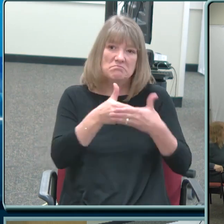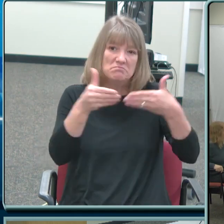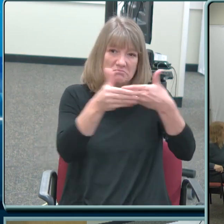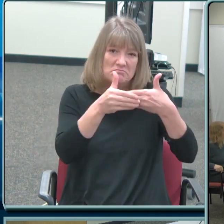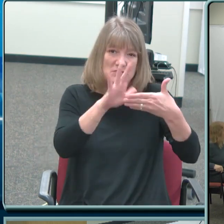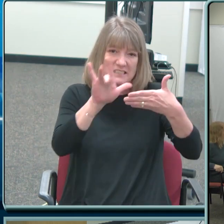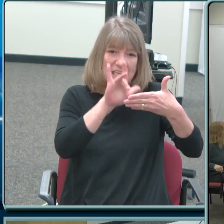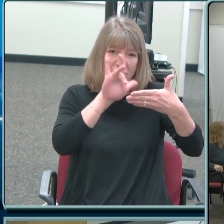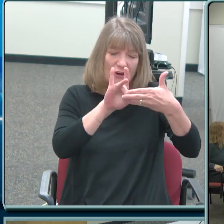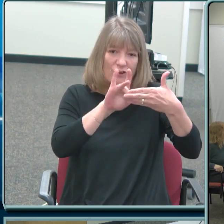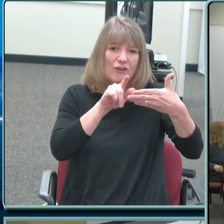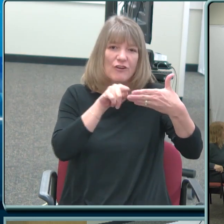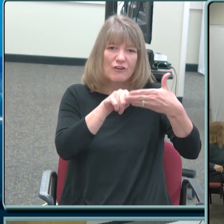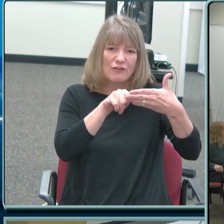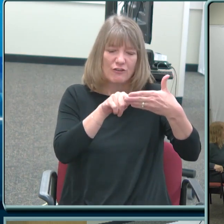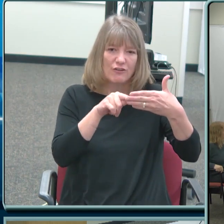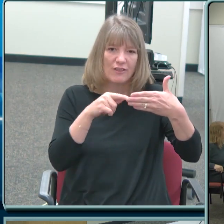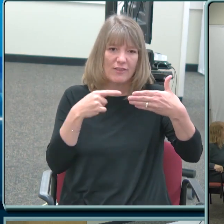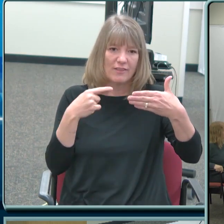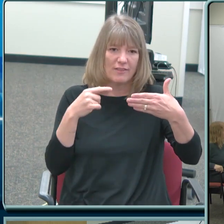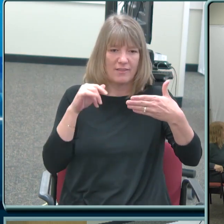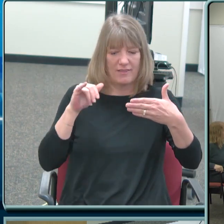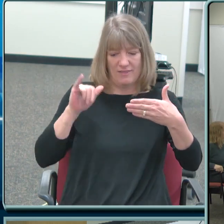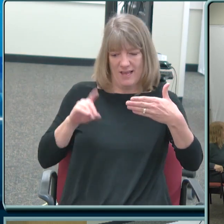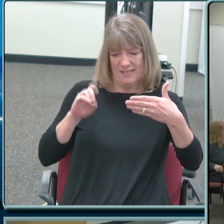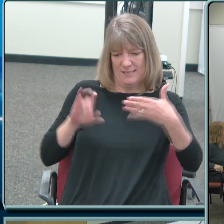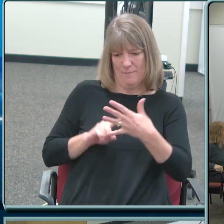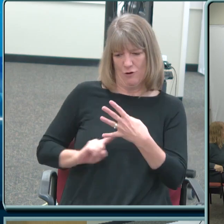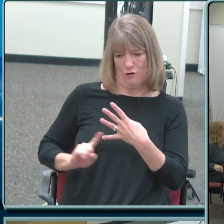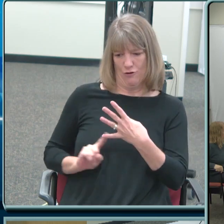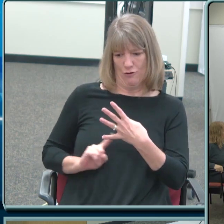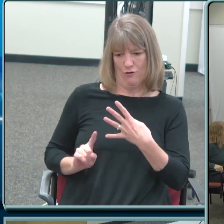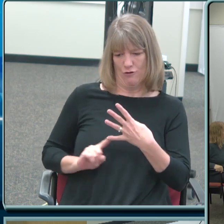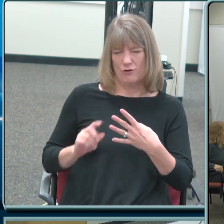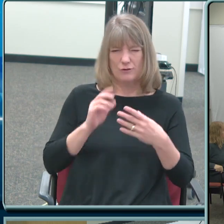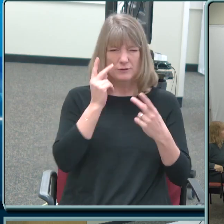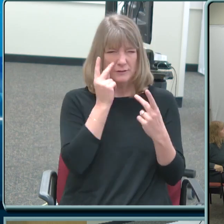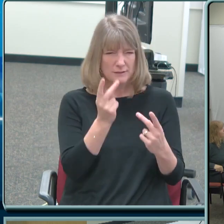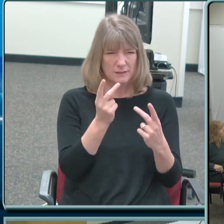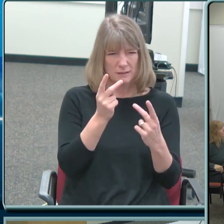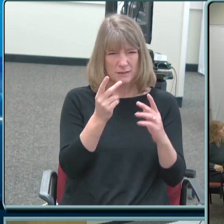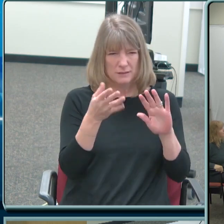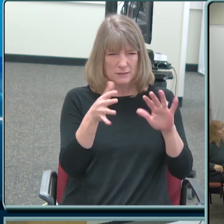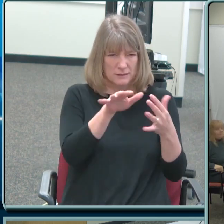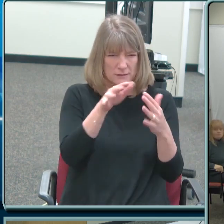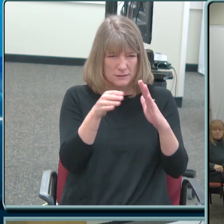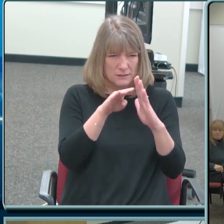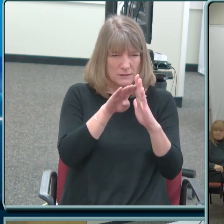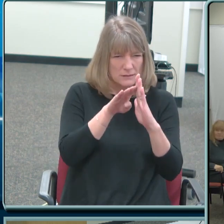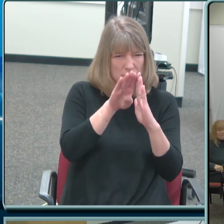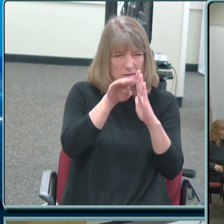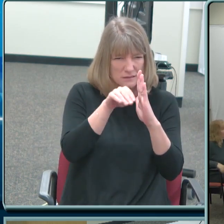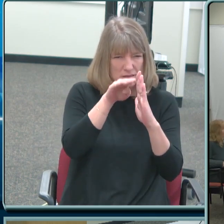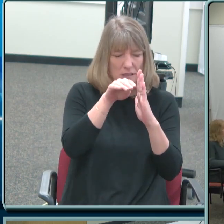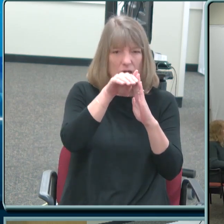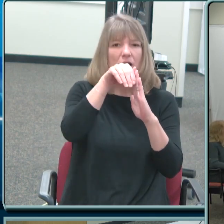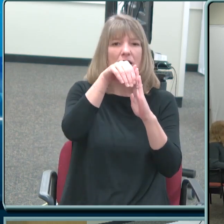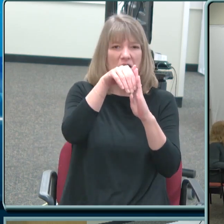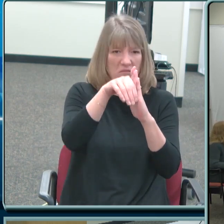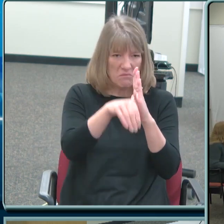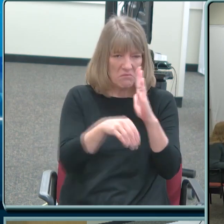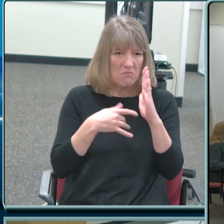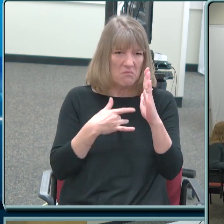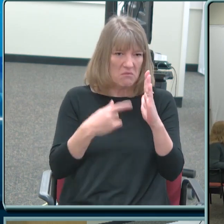of the slide, which is since the end of December. Again, you sort of see this wobbliness, but generally decline